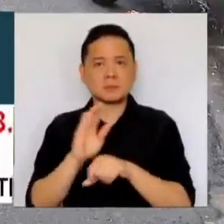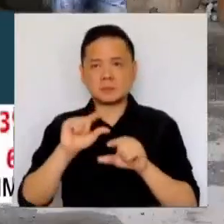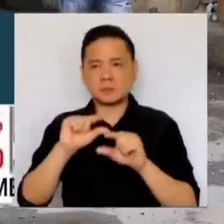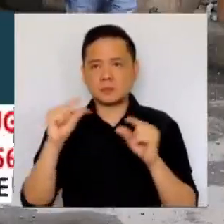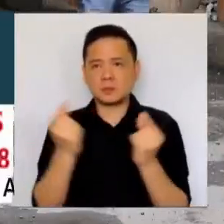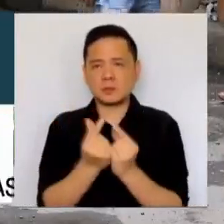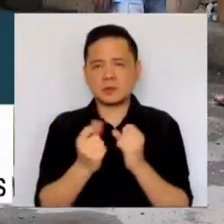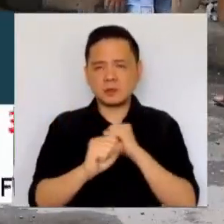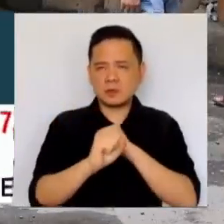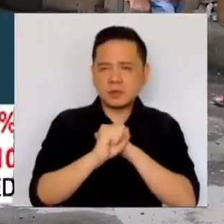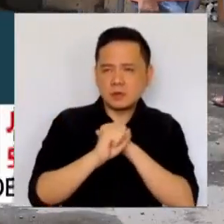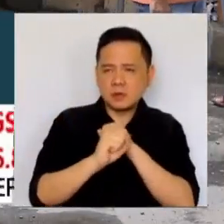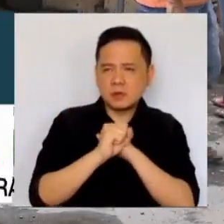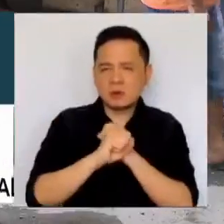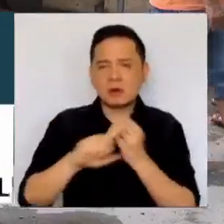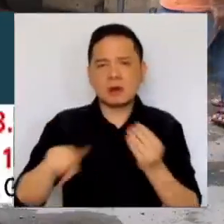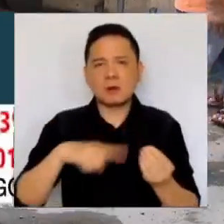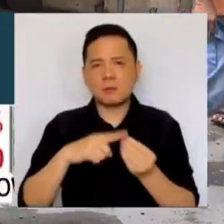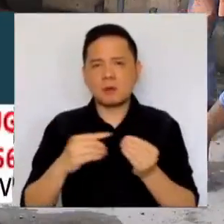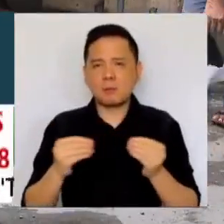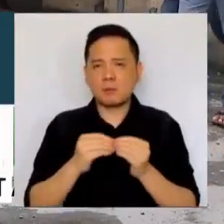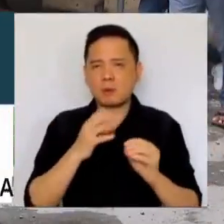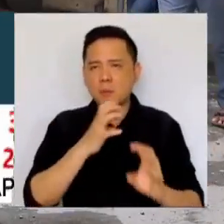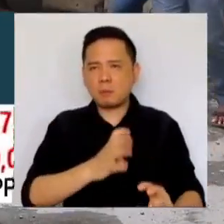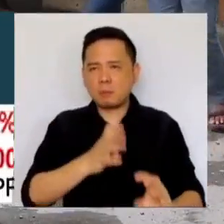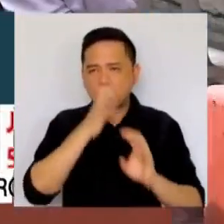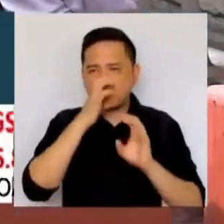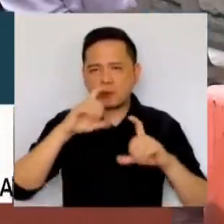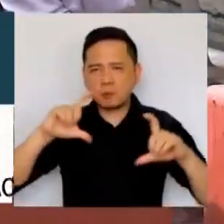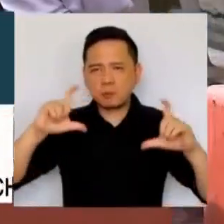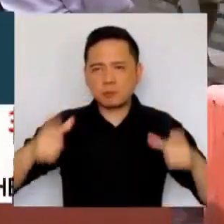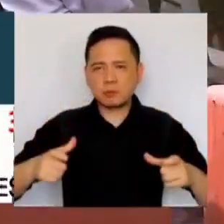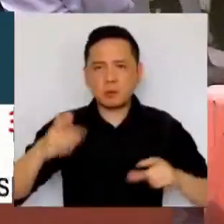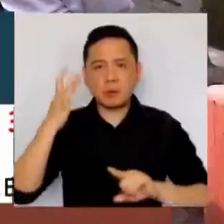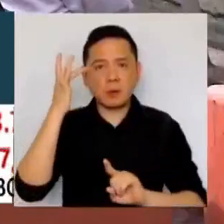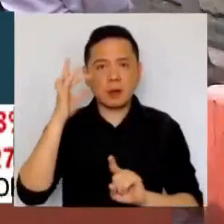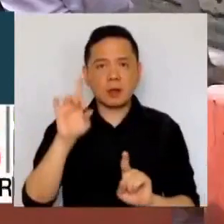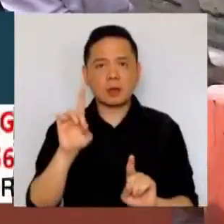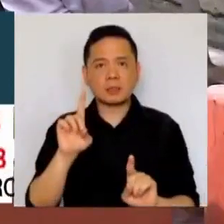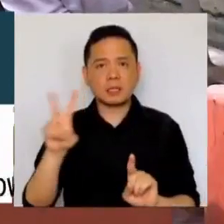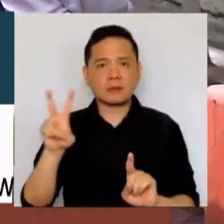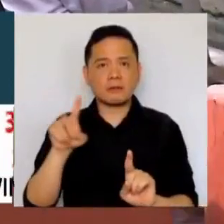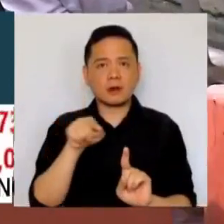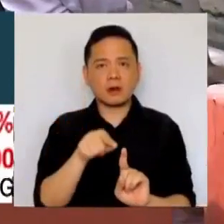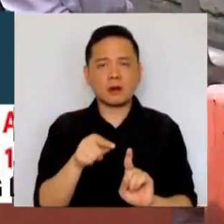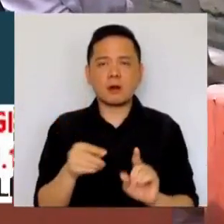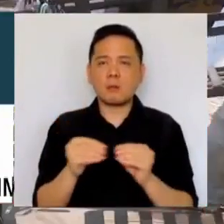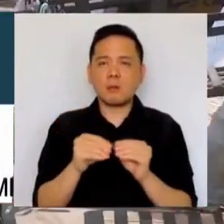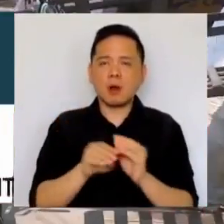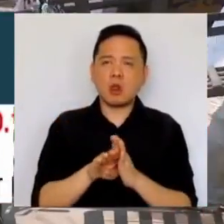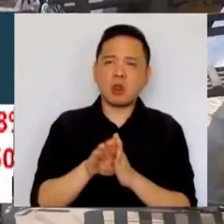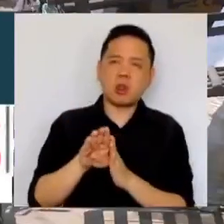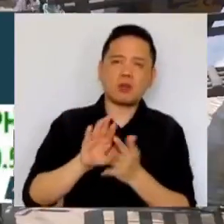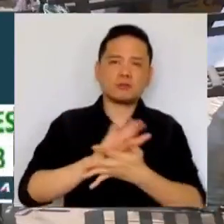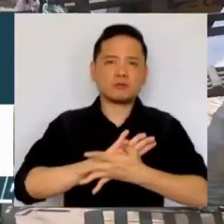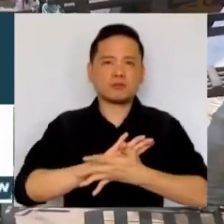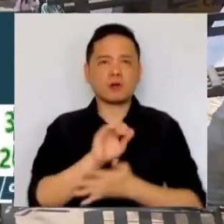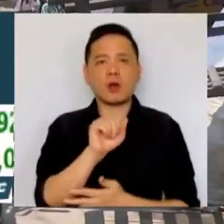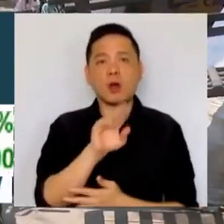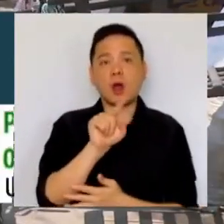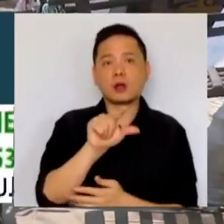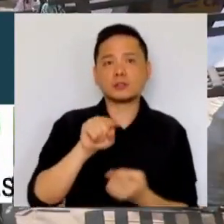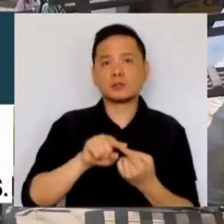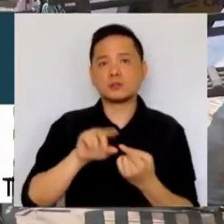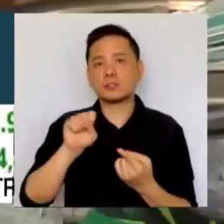tighter quarantine restrictions when the Delta variant was sending cases to new highs in August and September, but government still